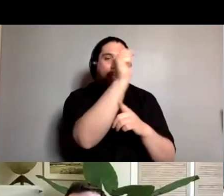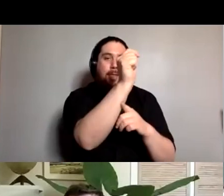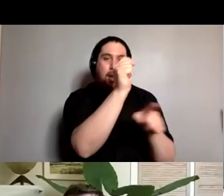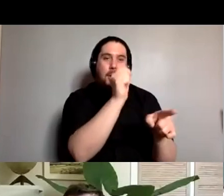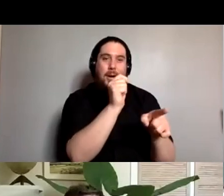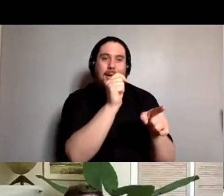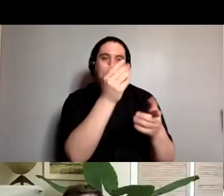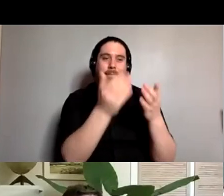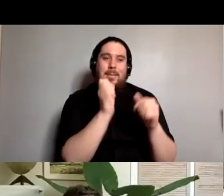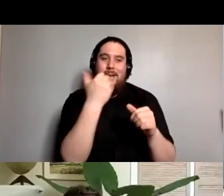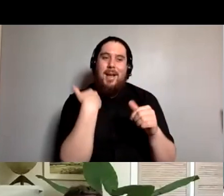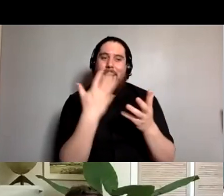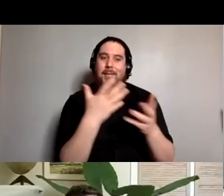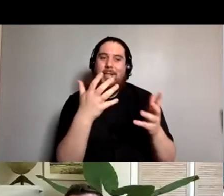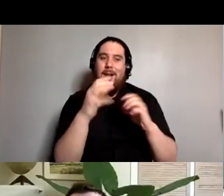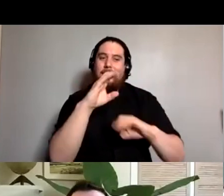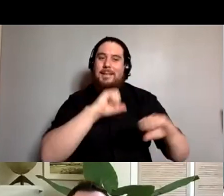much science behind it,